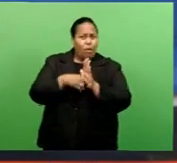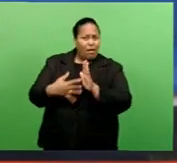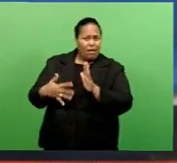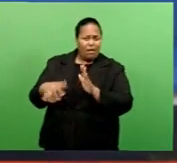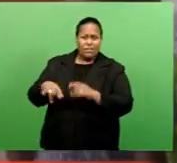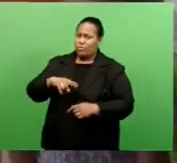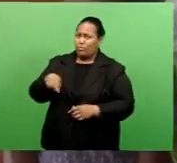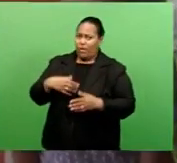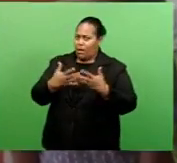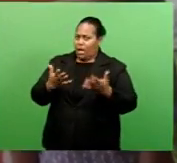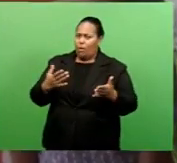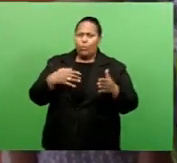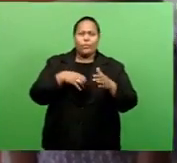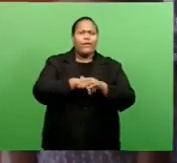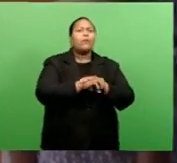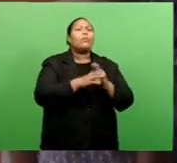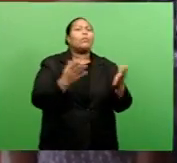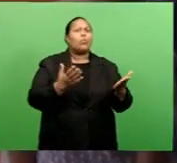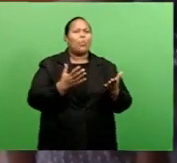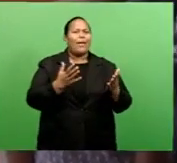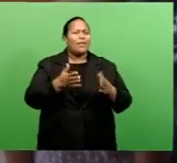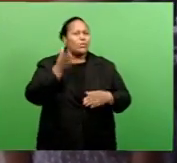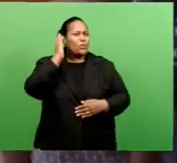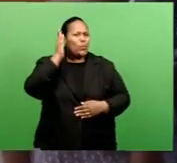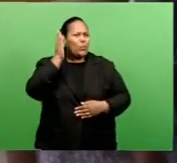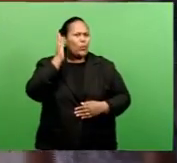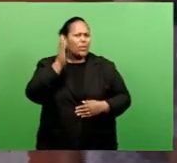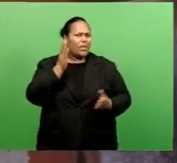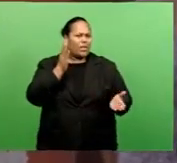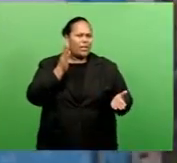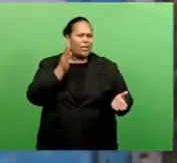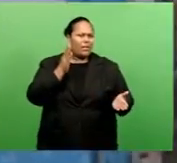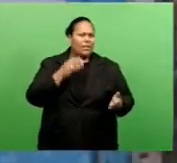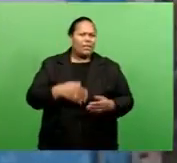taken shelter at the Vishnu Dea Memorial School along Grantham Road.